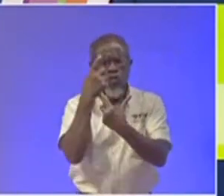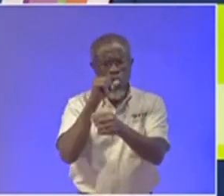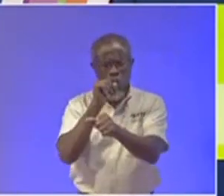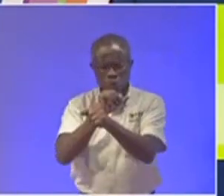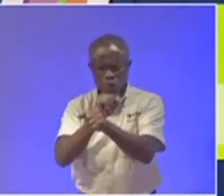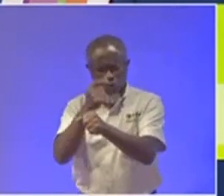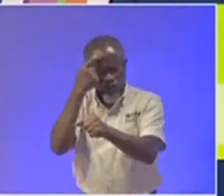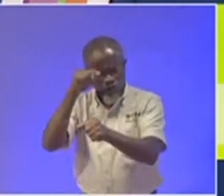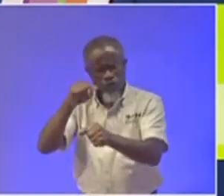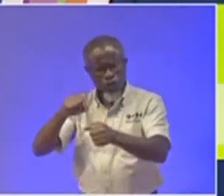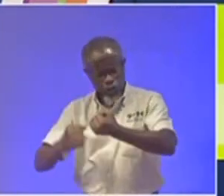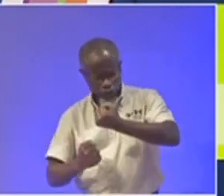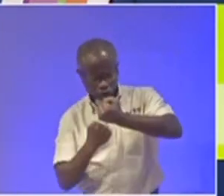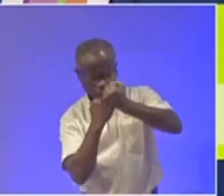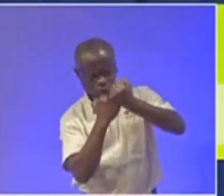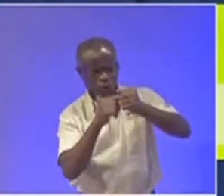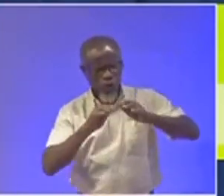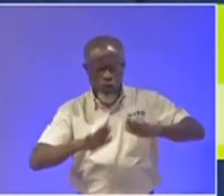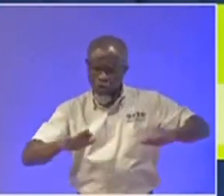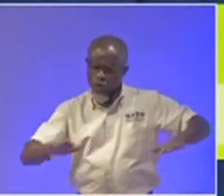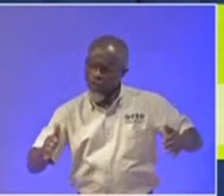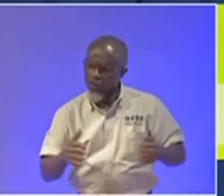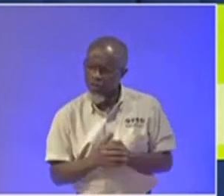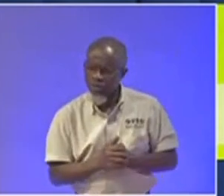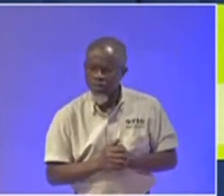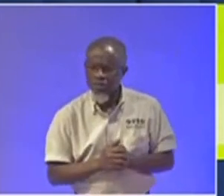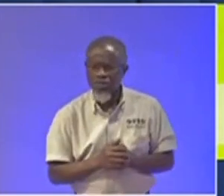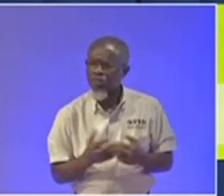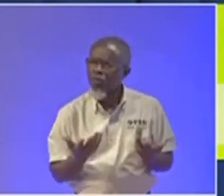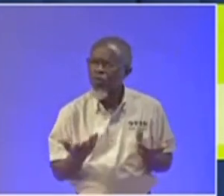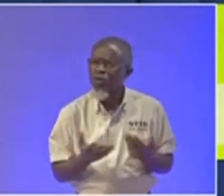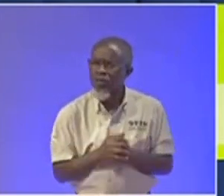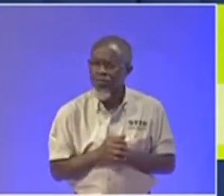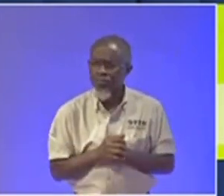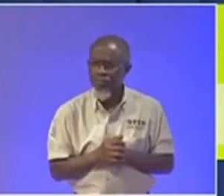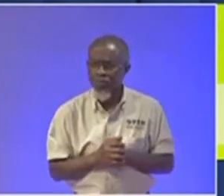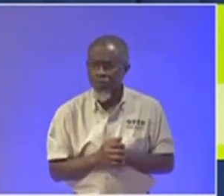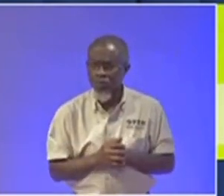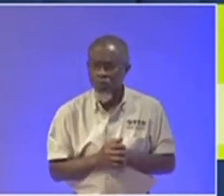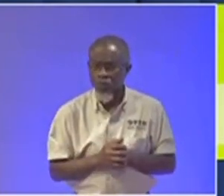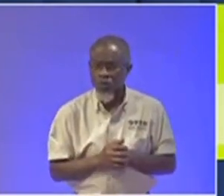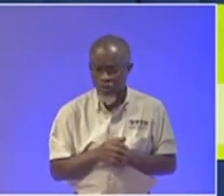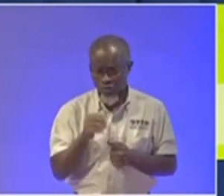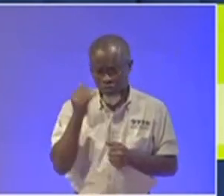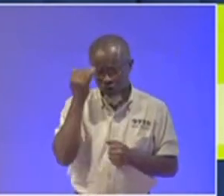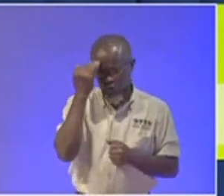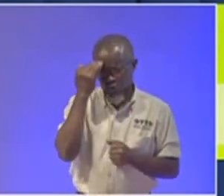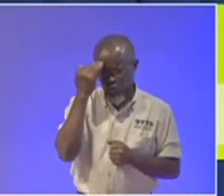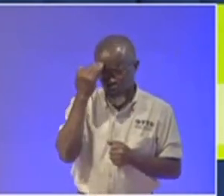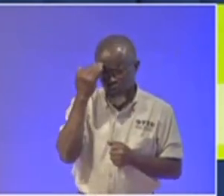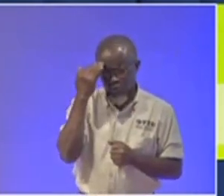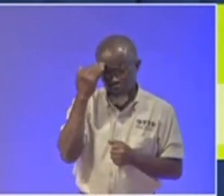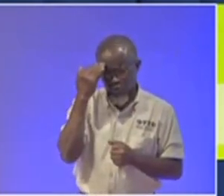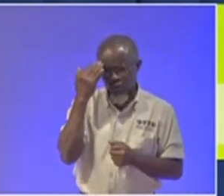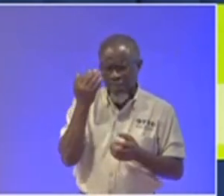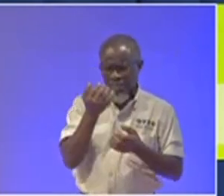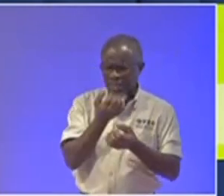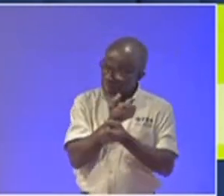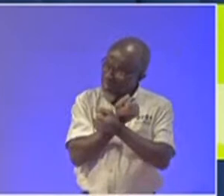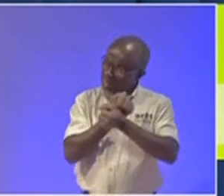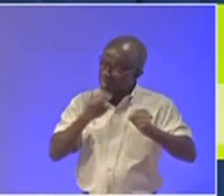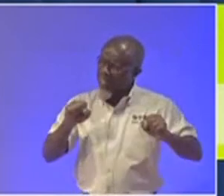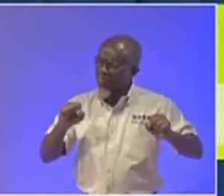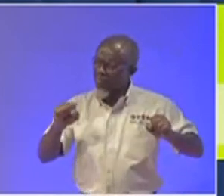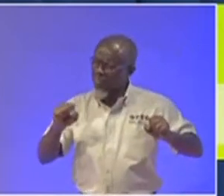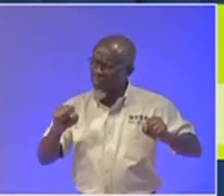student success? Well, definitely. Safety, you know, recently we had in 2016